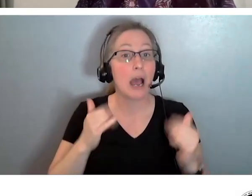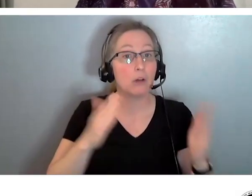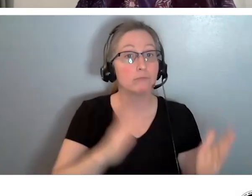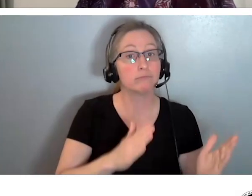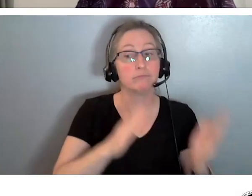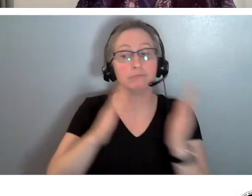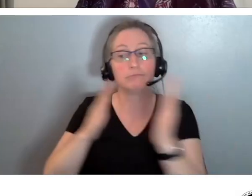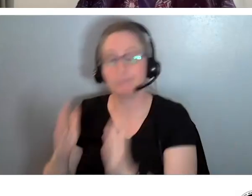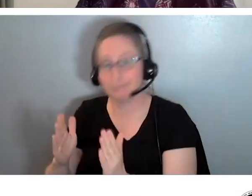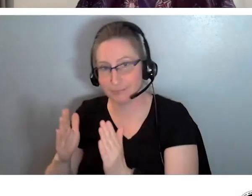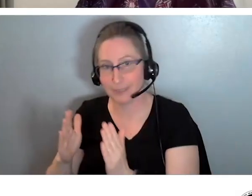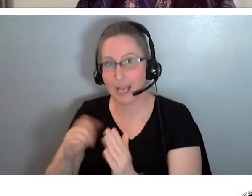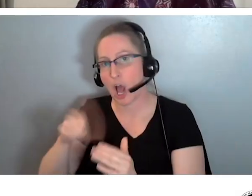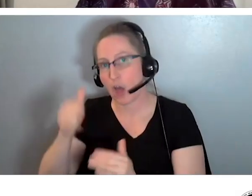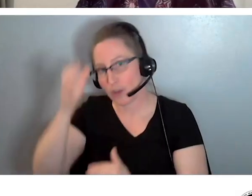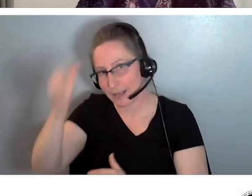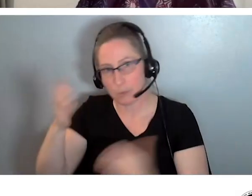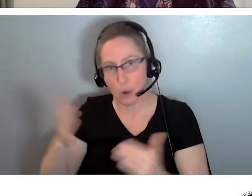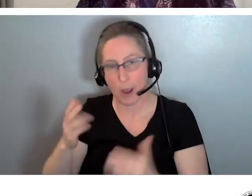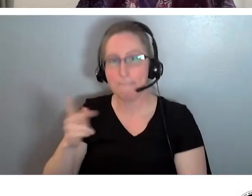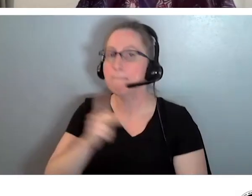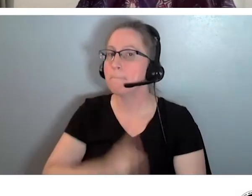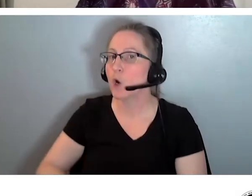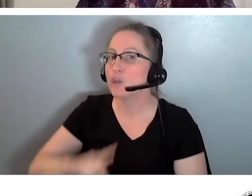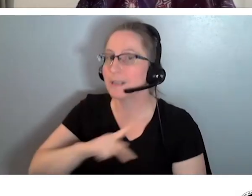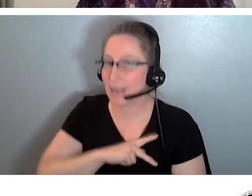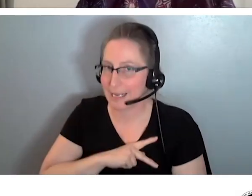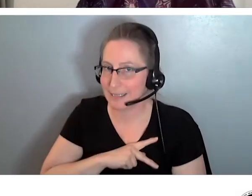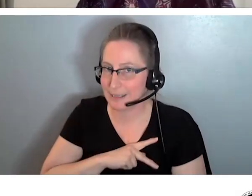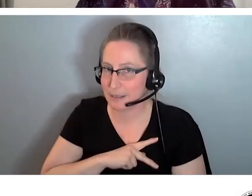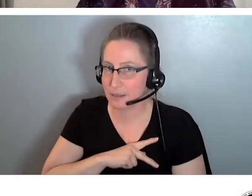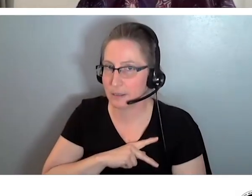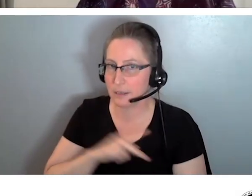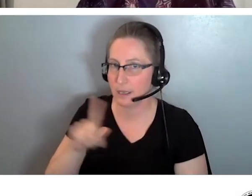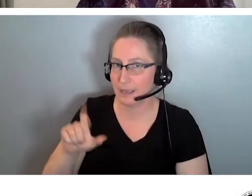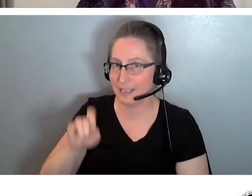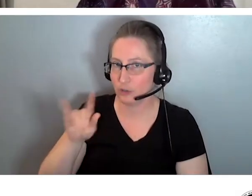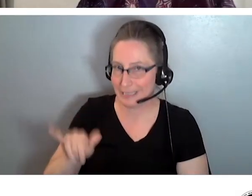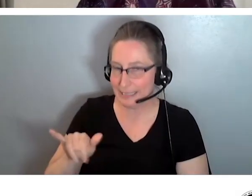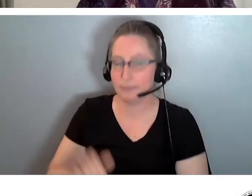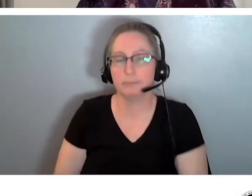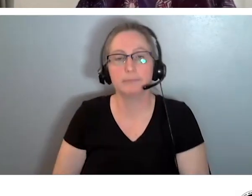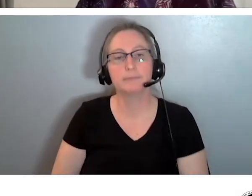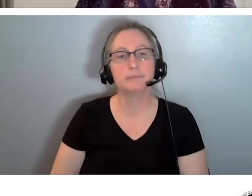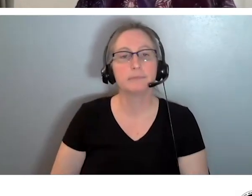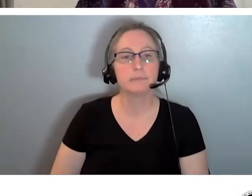Now let's go on to the second concept, which is personalizing or personalized.